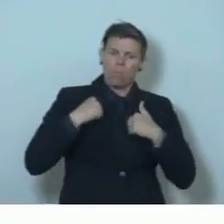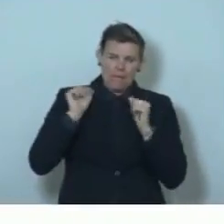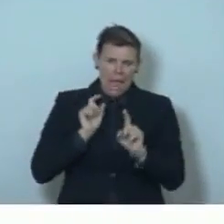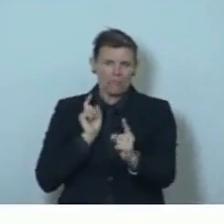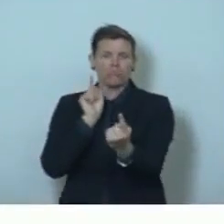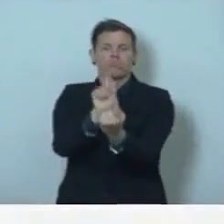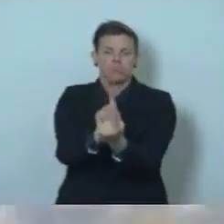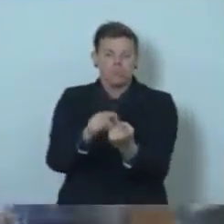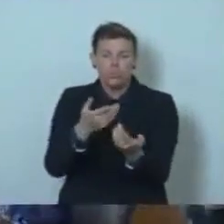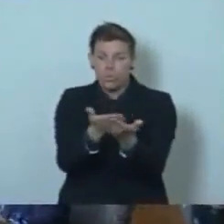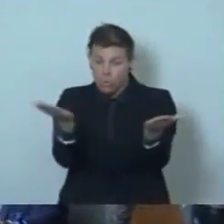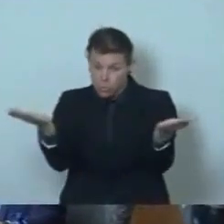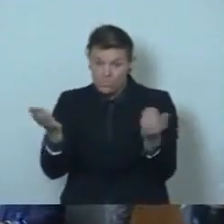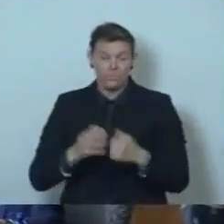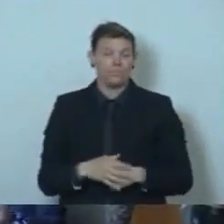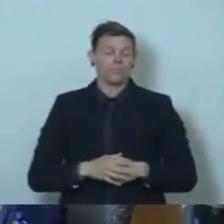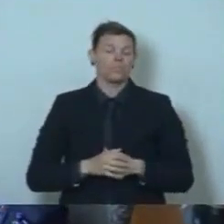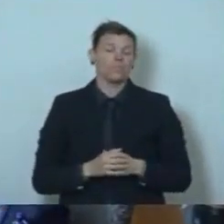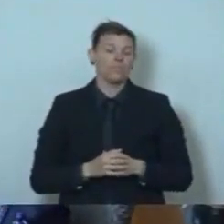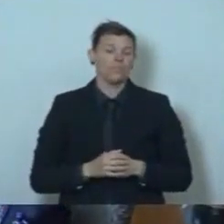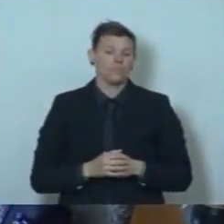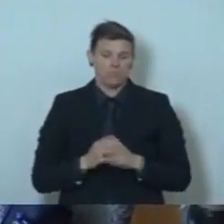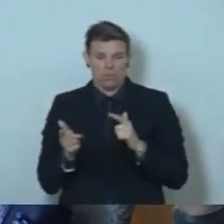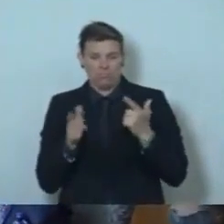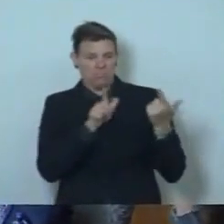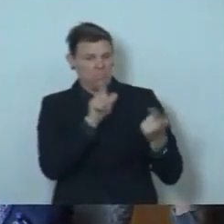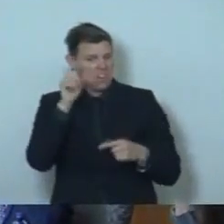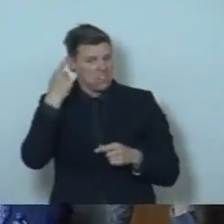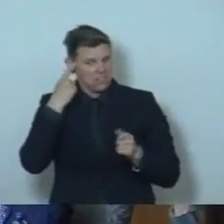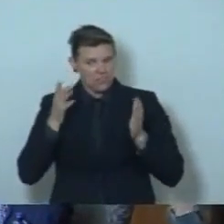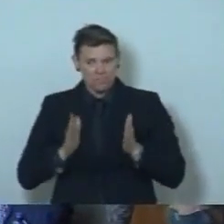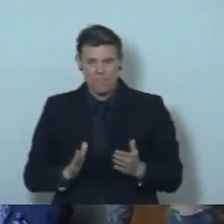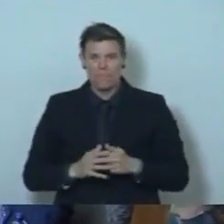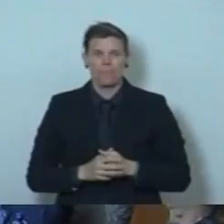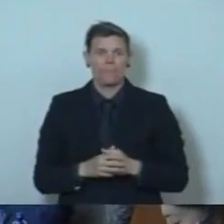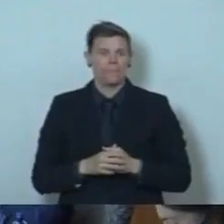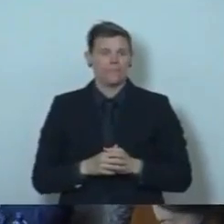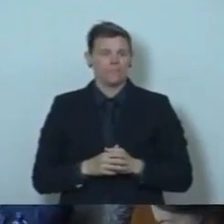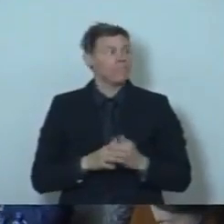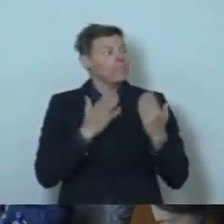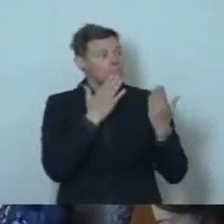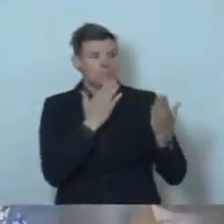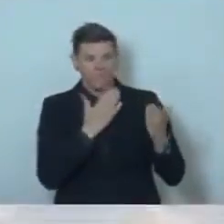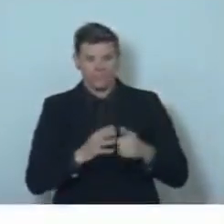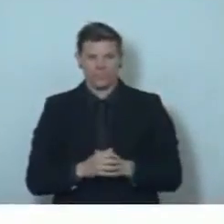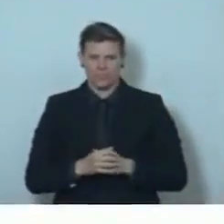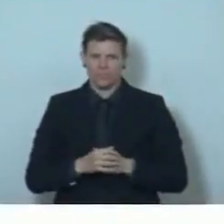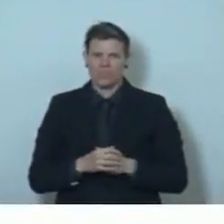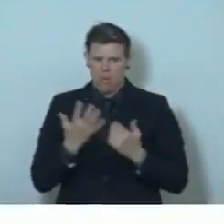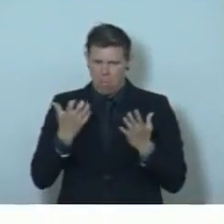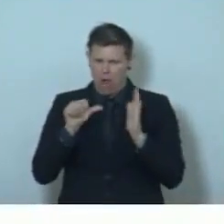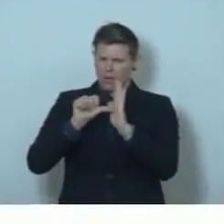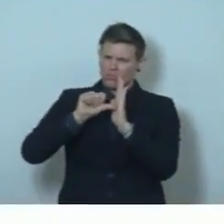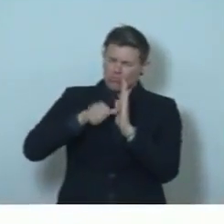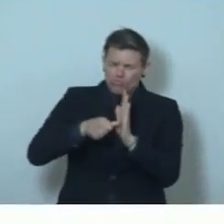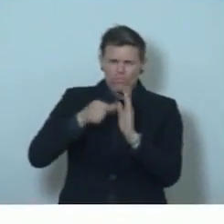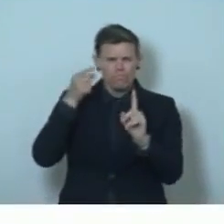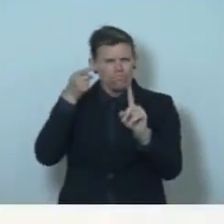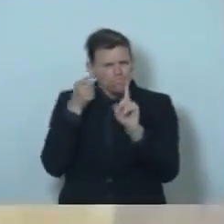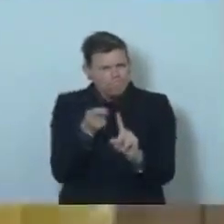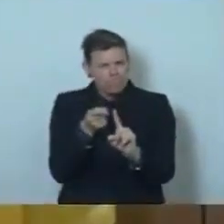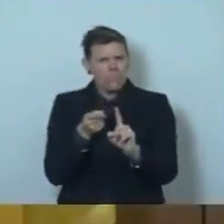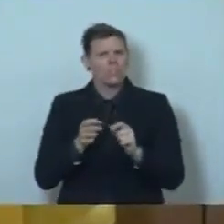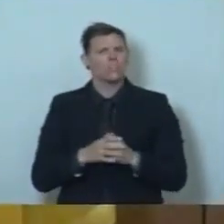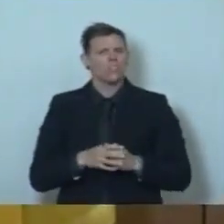ready to go to Dr. Scrace, have you focused? Thank you. I just want to point out that we're still